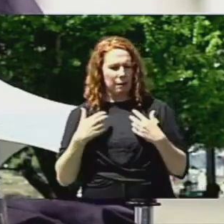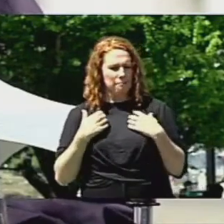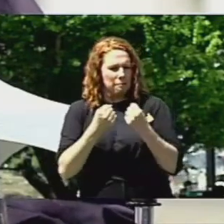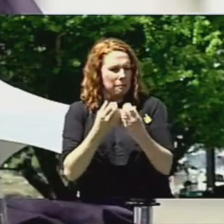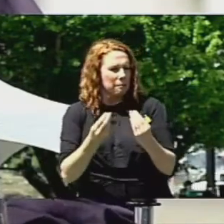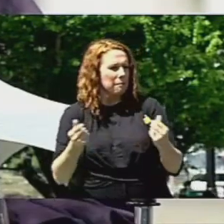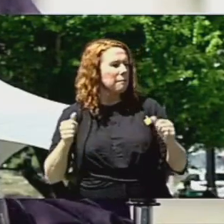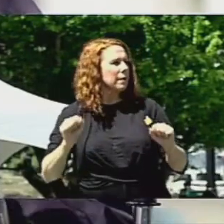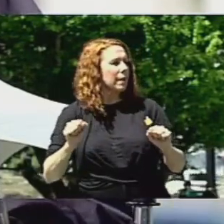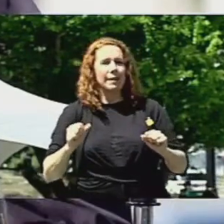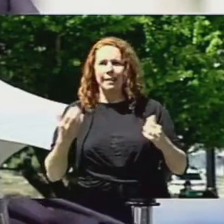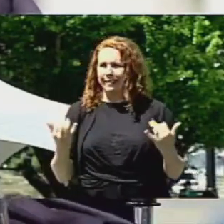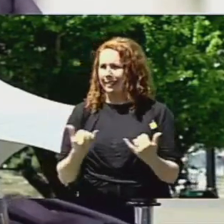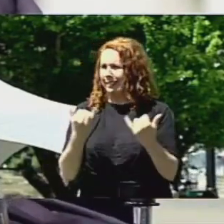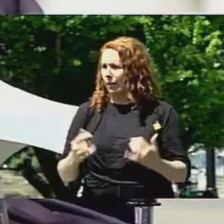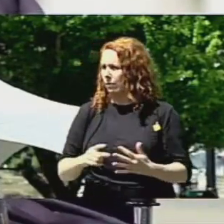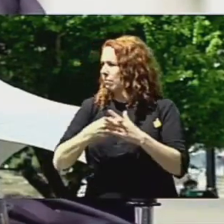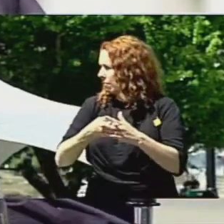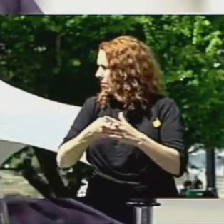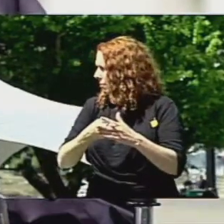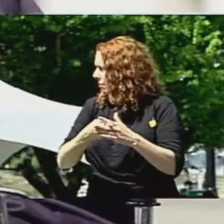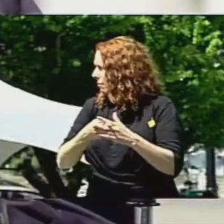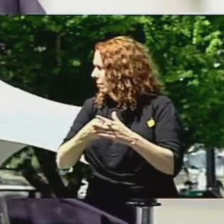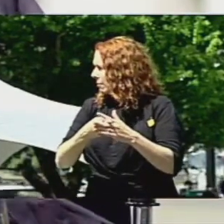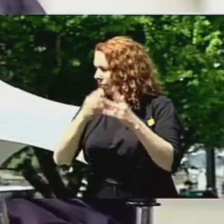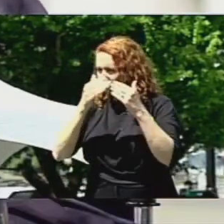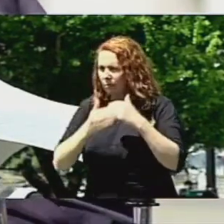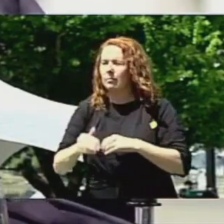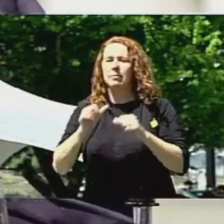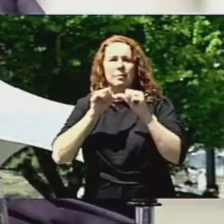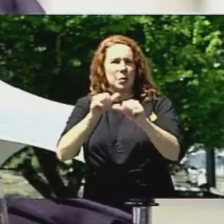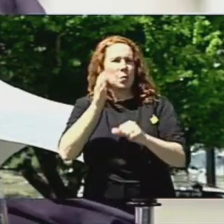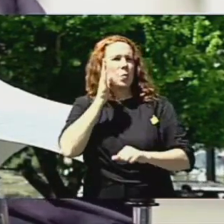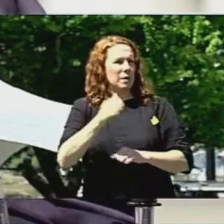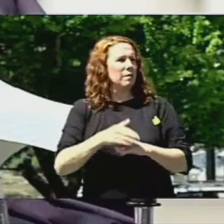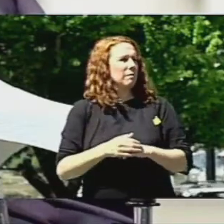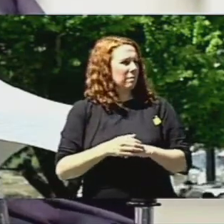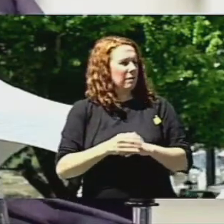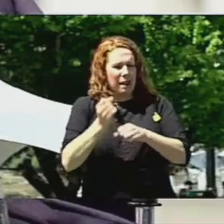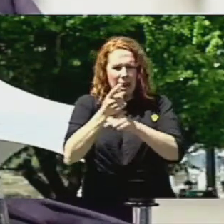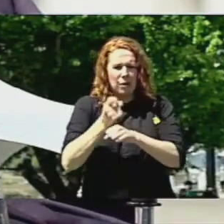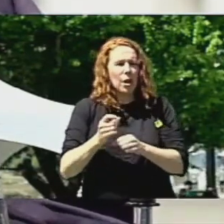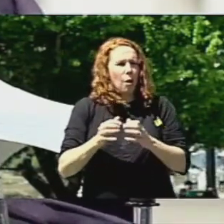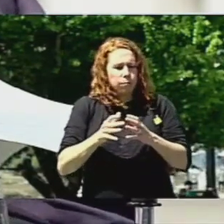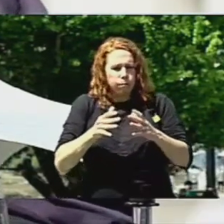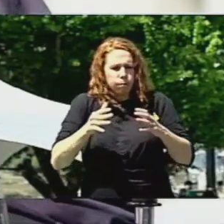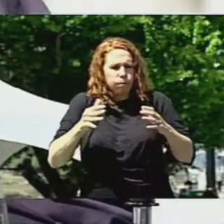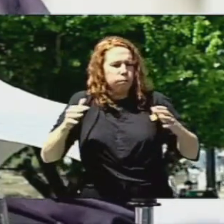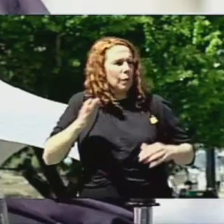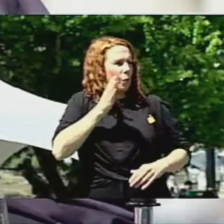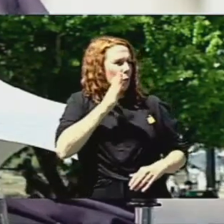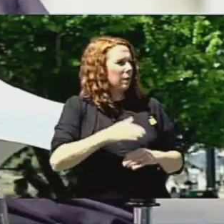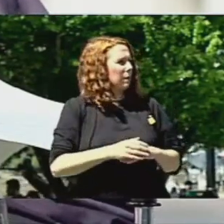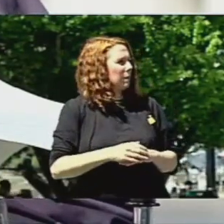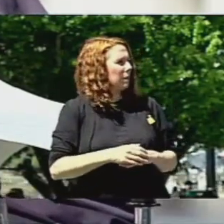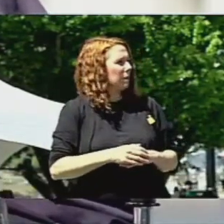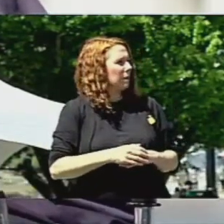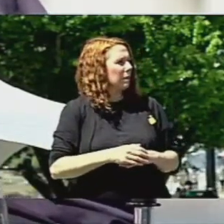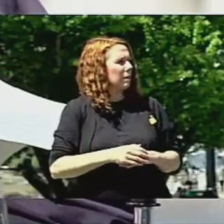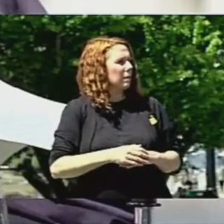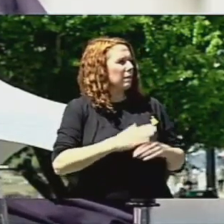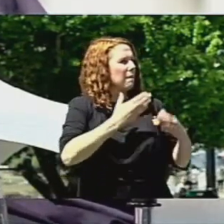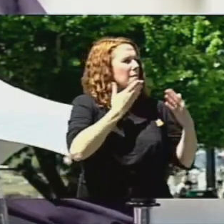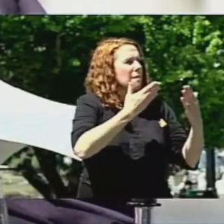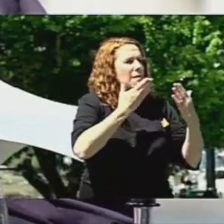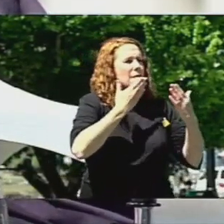will start, this is where it has started, and this is where it continues to grow every single year. I appreciate every single